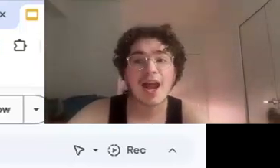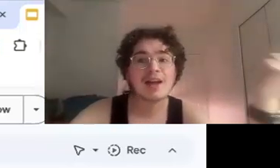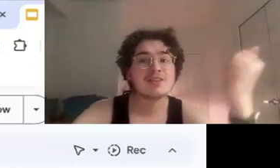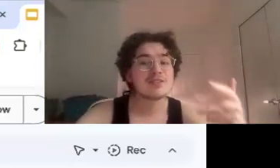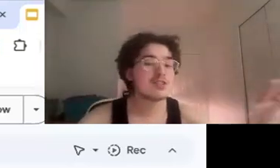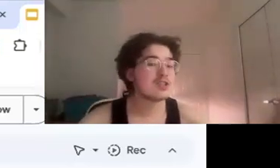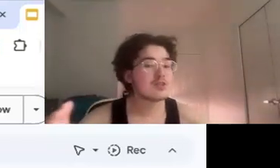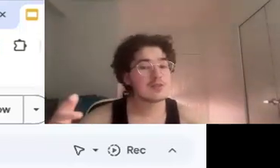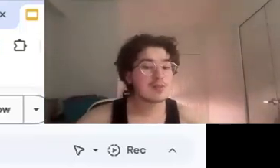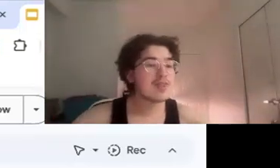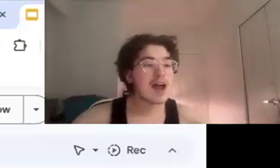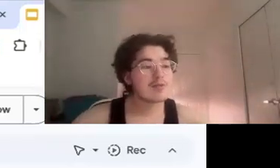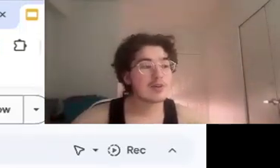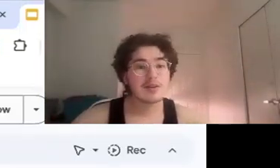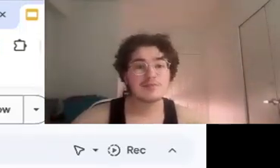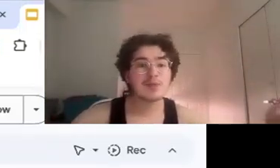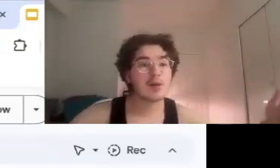sources that